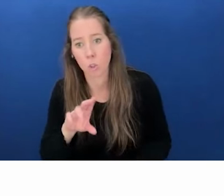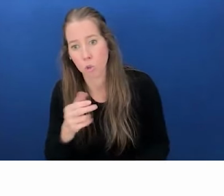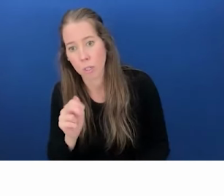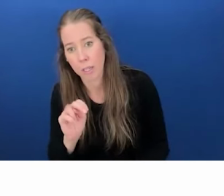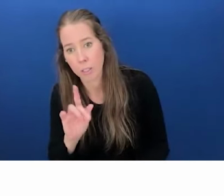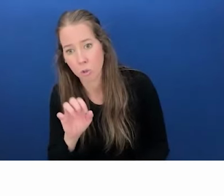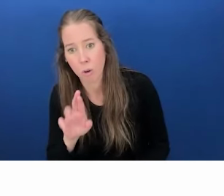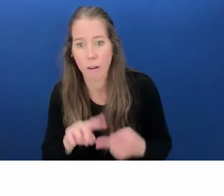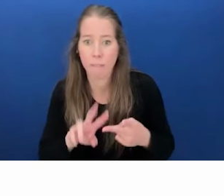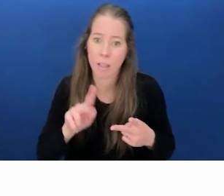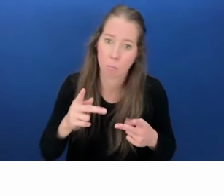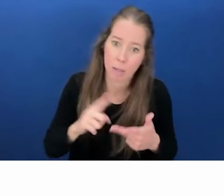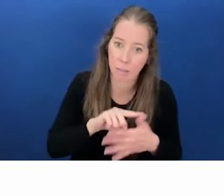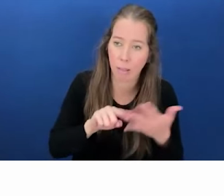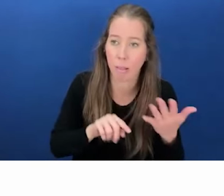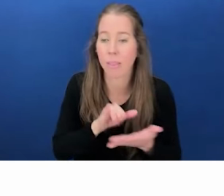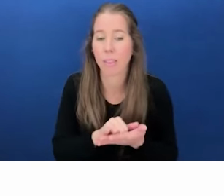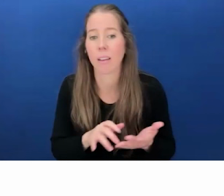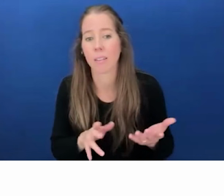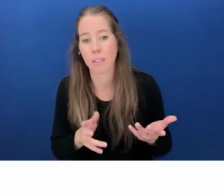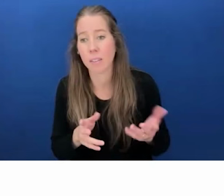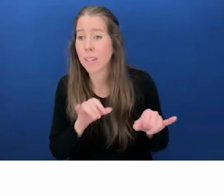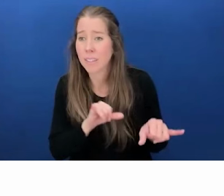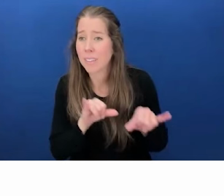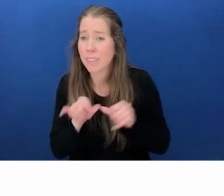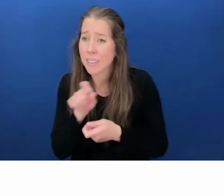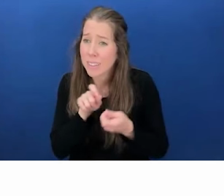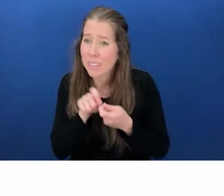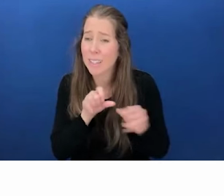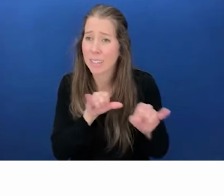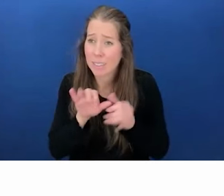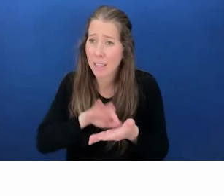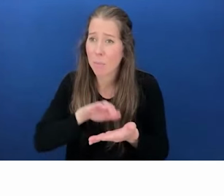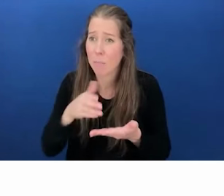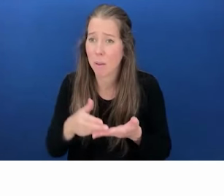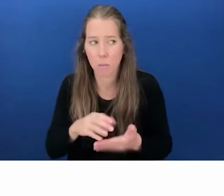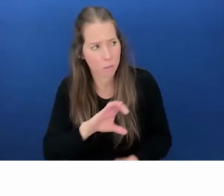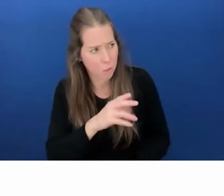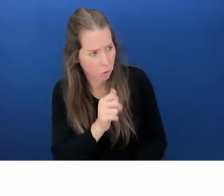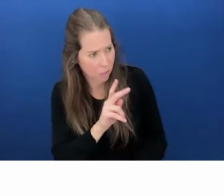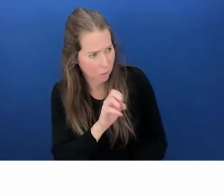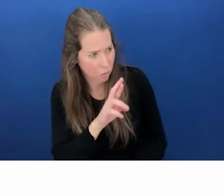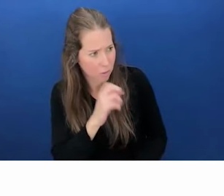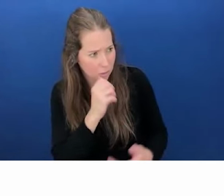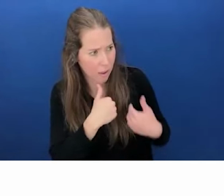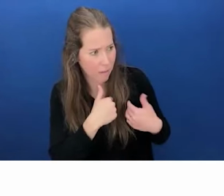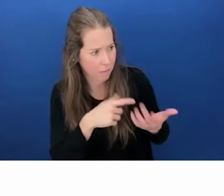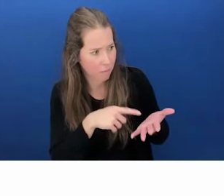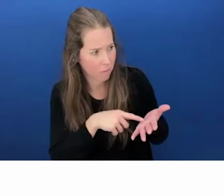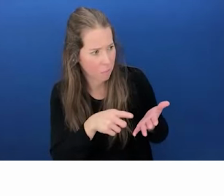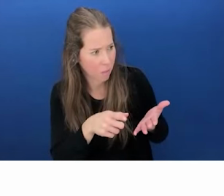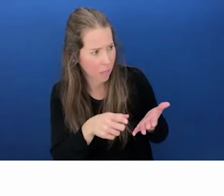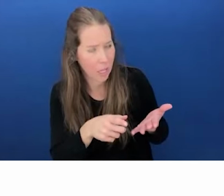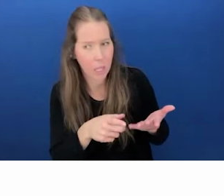yeah, I know, right? Yeah, They pay the exact same amount, but they're. Well, the chancellor doesn't even have to pay. No,